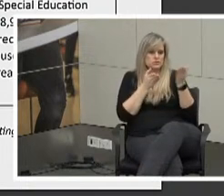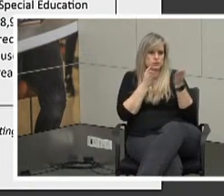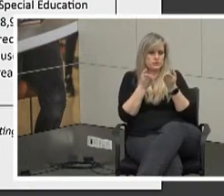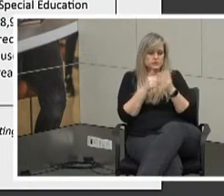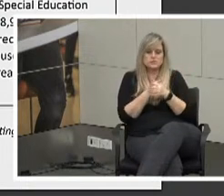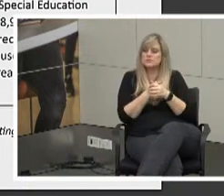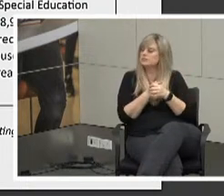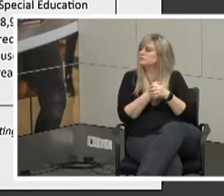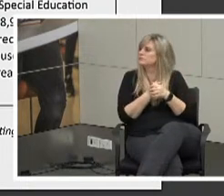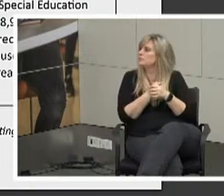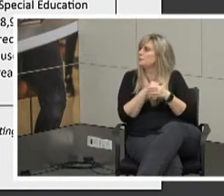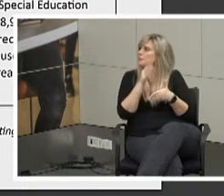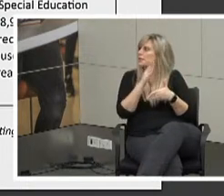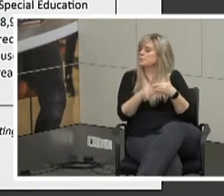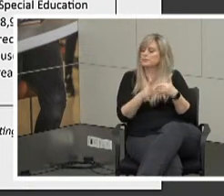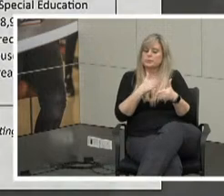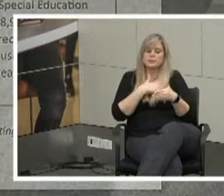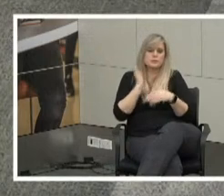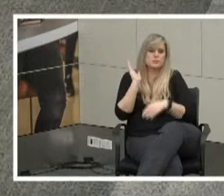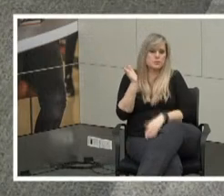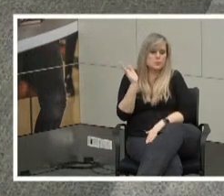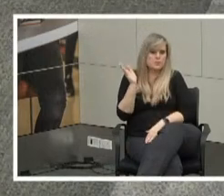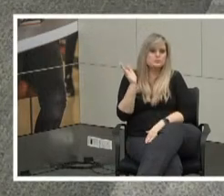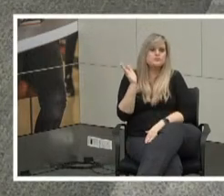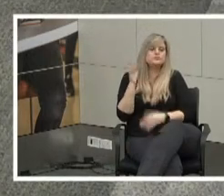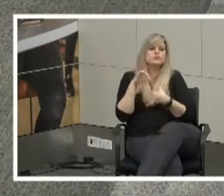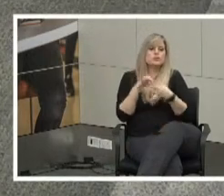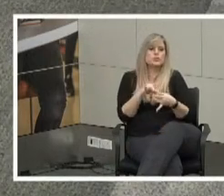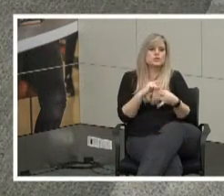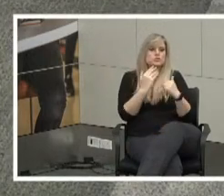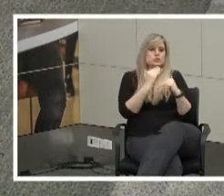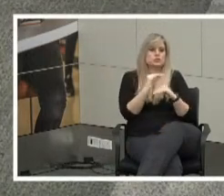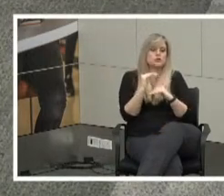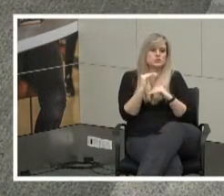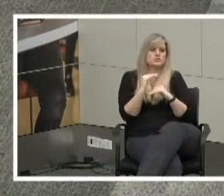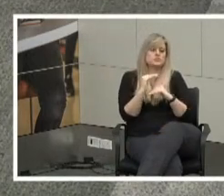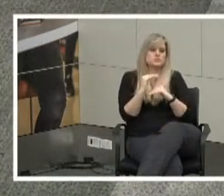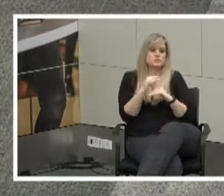that concludes my um presentation on the